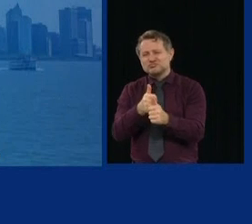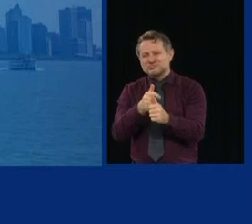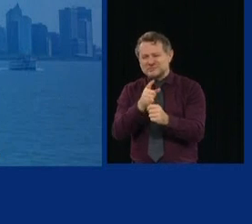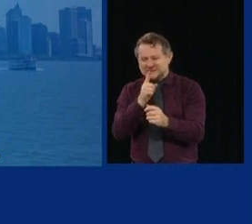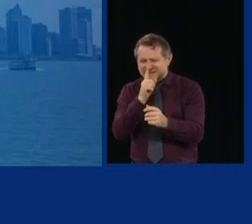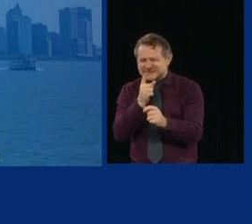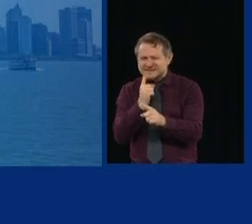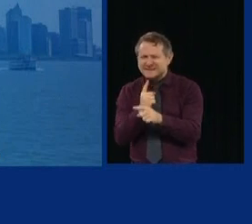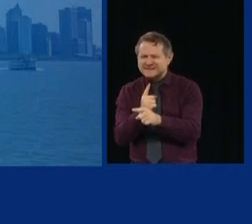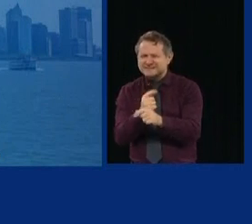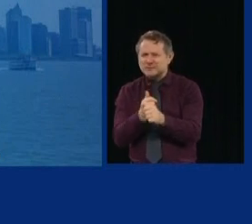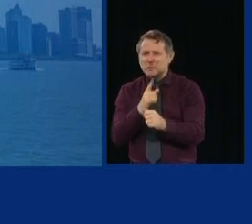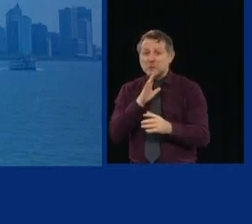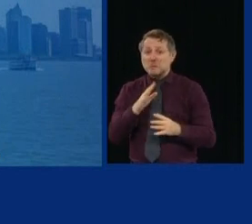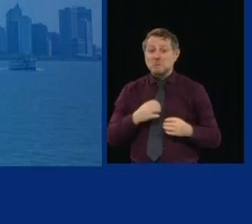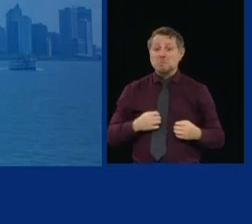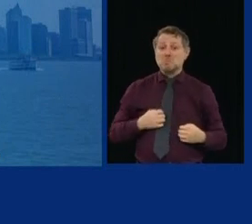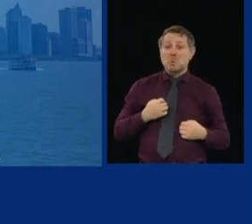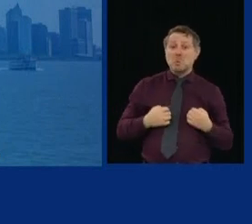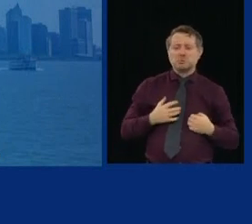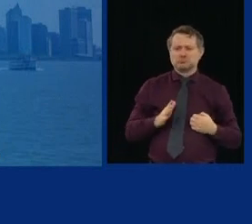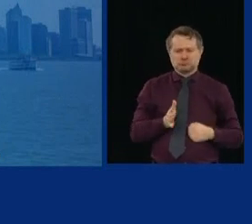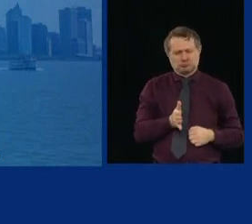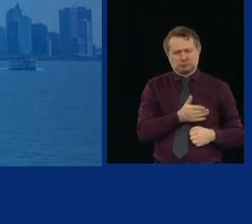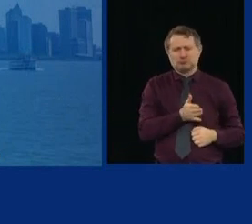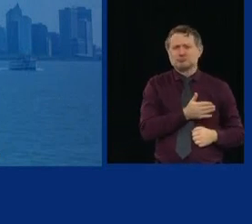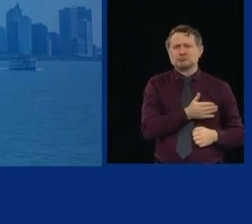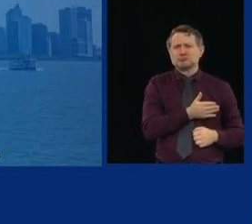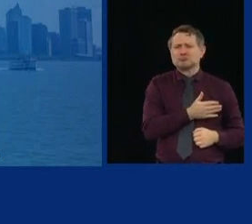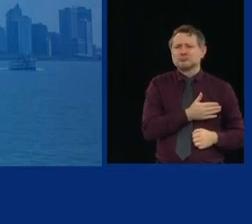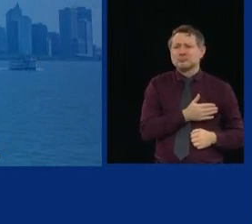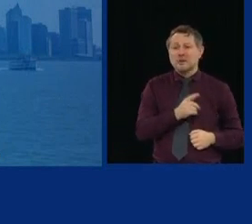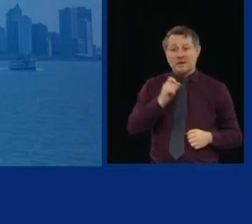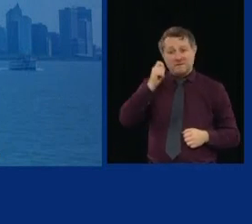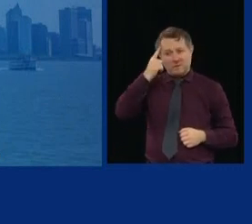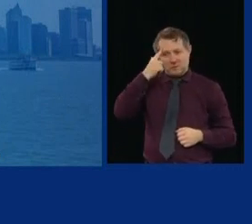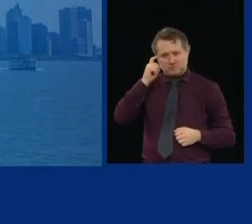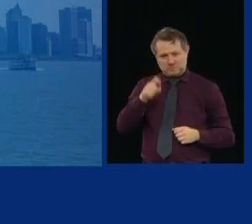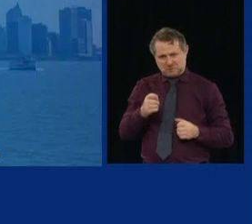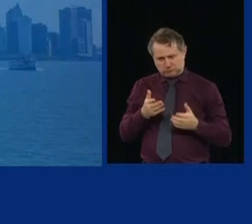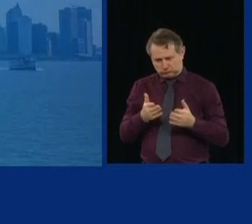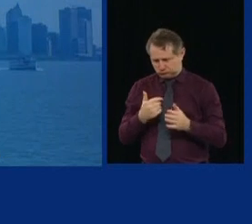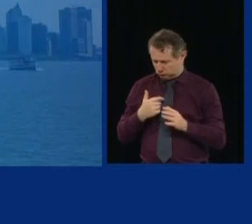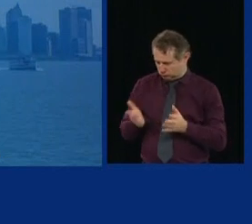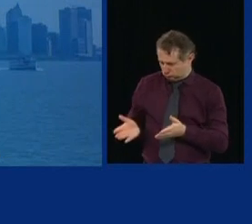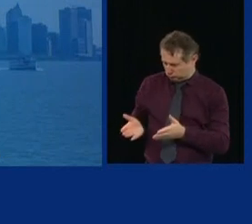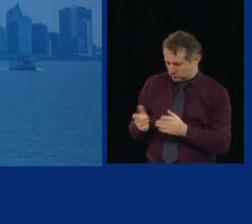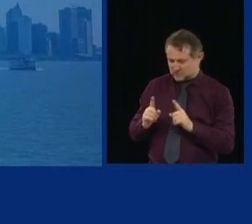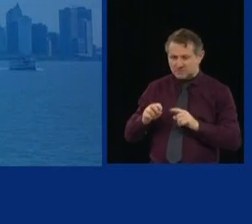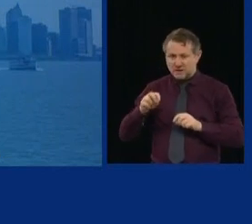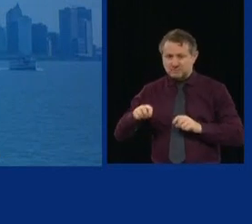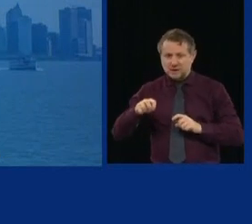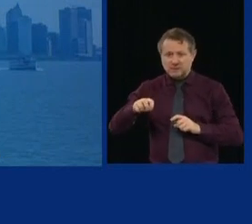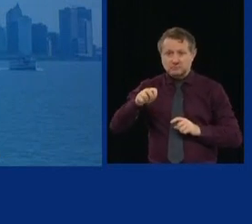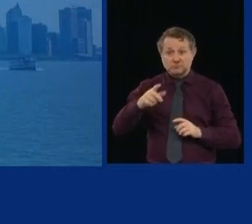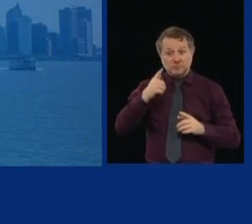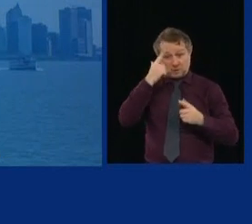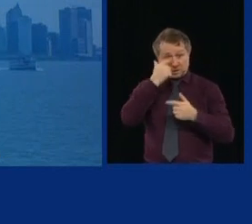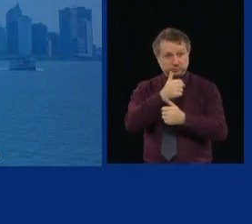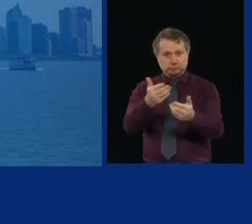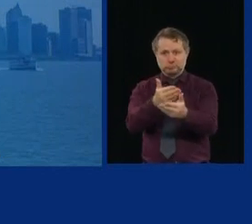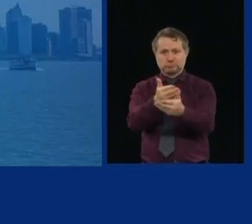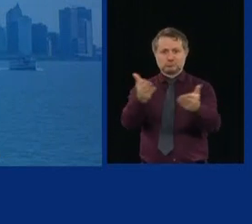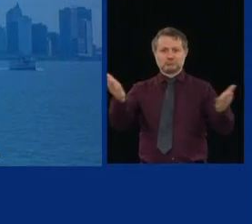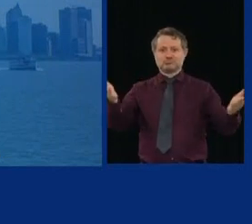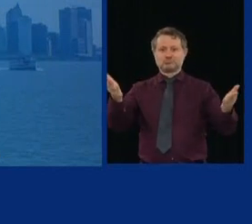has to perform. But to be up to all of us, it means it has to be up to each of us at the same